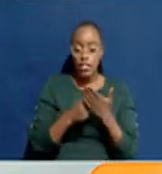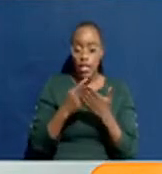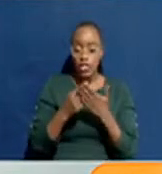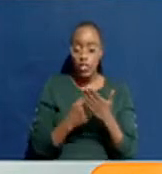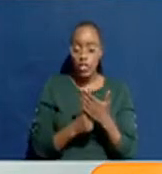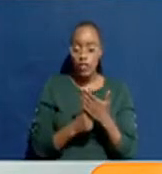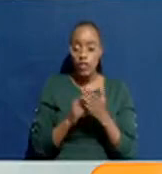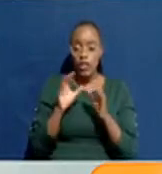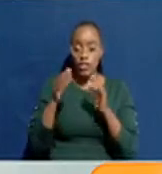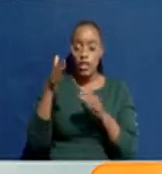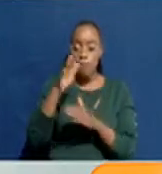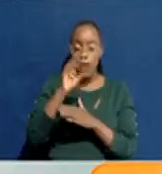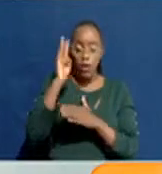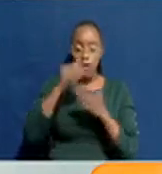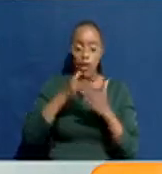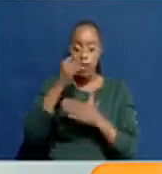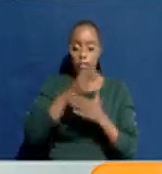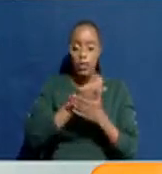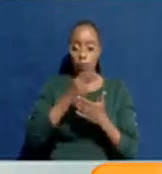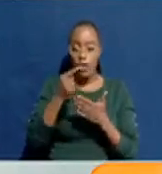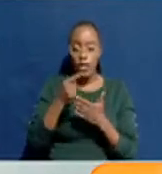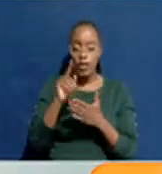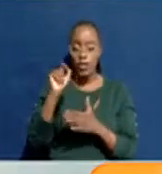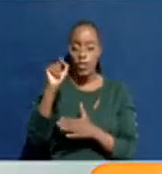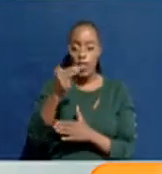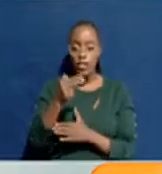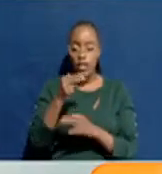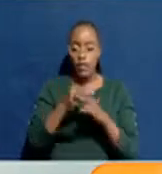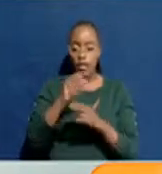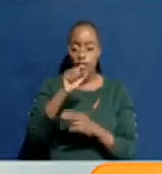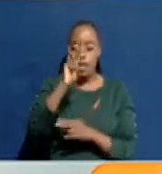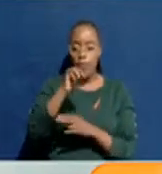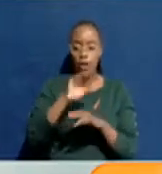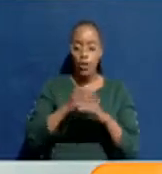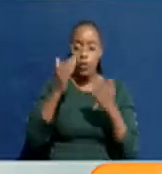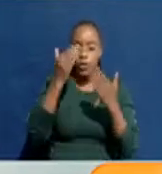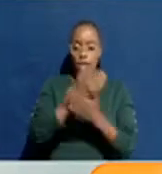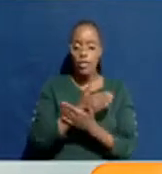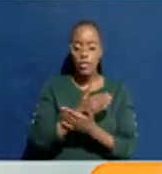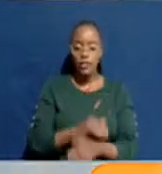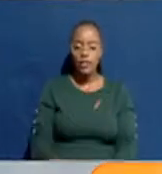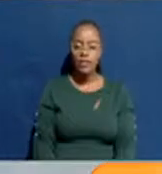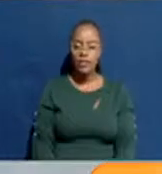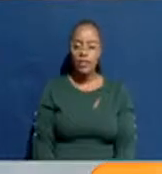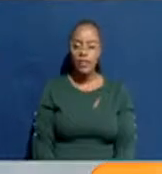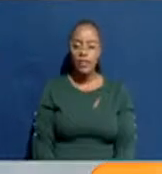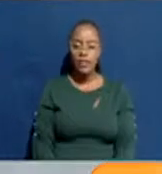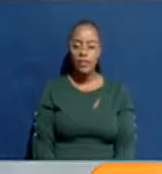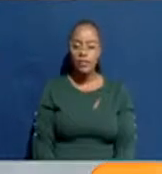News Gang should be back next week on Thursday. My name is Sam Gituku. Good night. See you some other time.